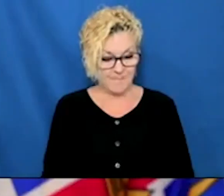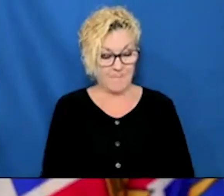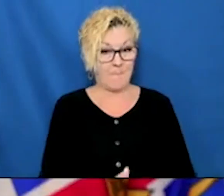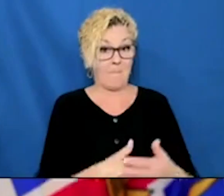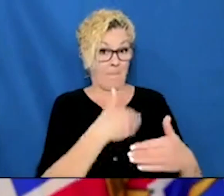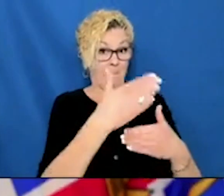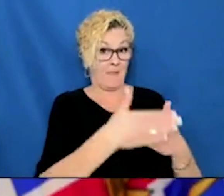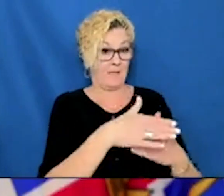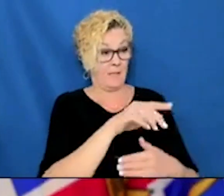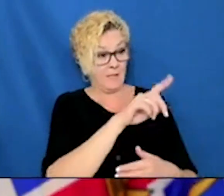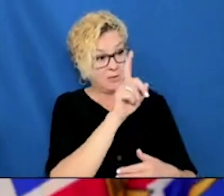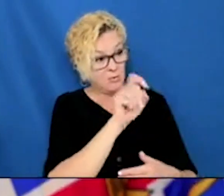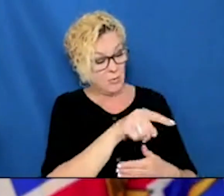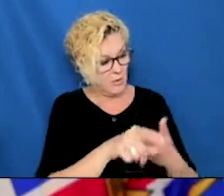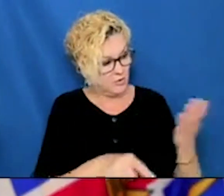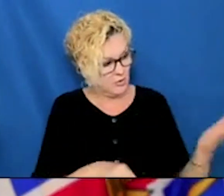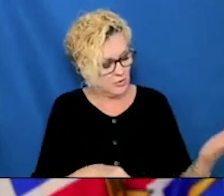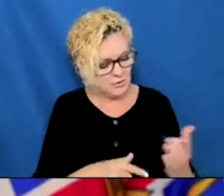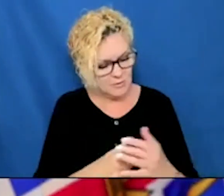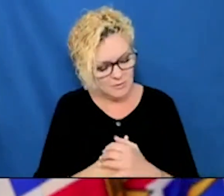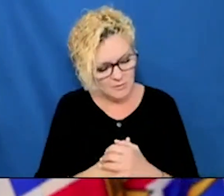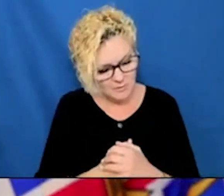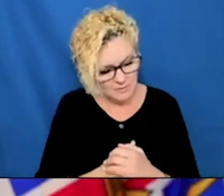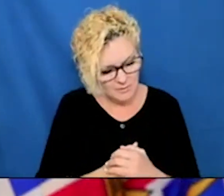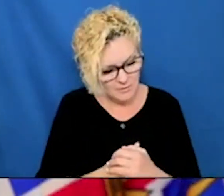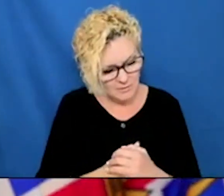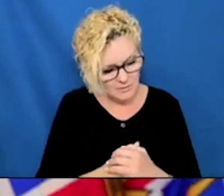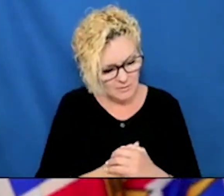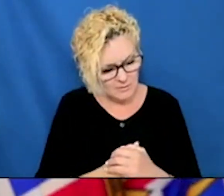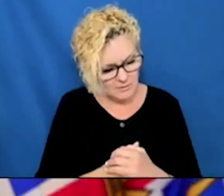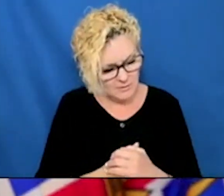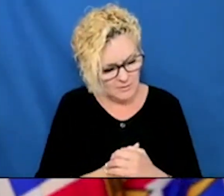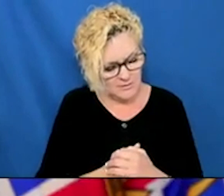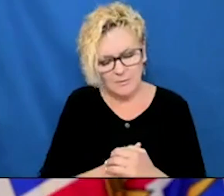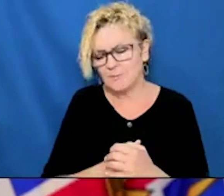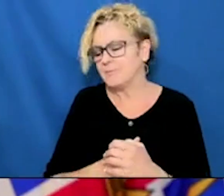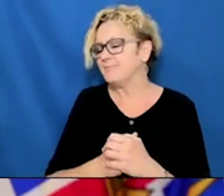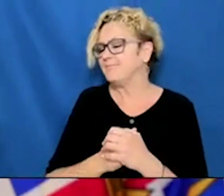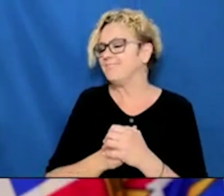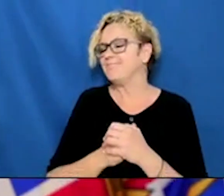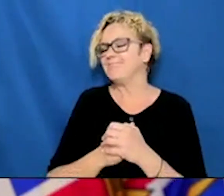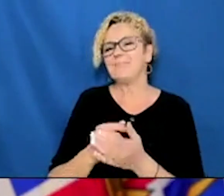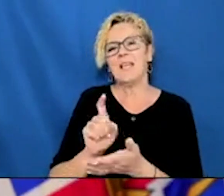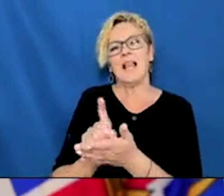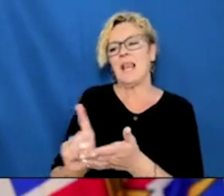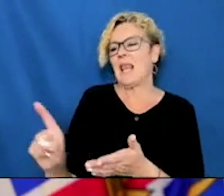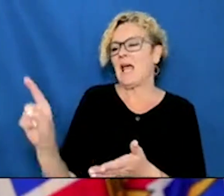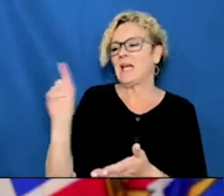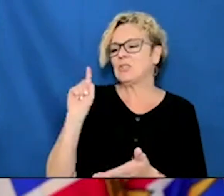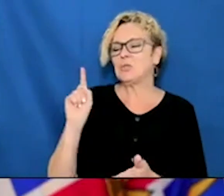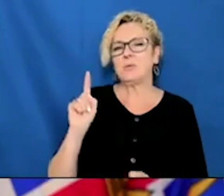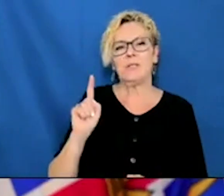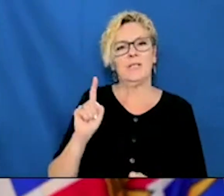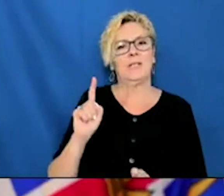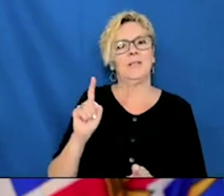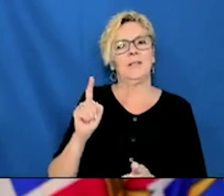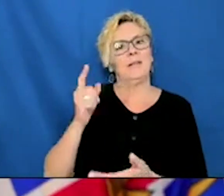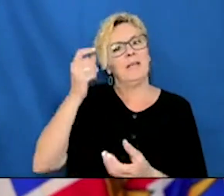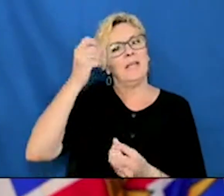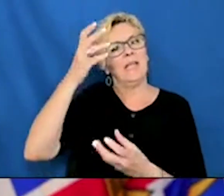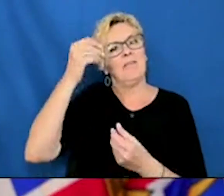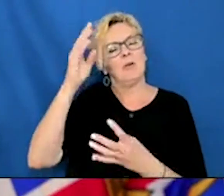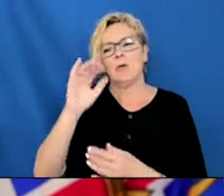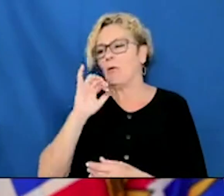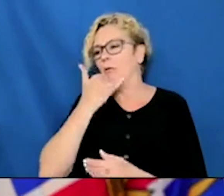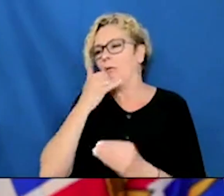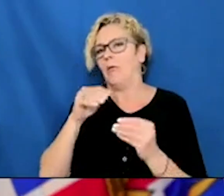of the political fallout from the leaked documents last week further eroding public trust in authorities. Now we